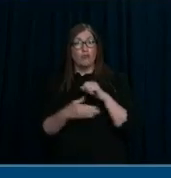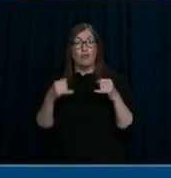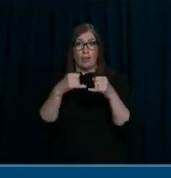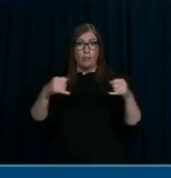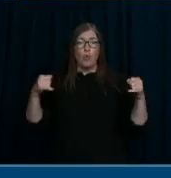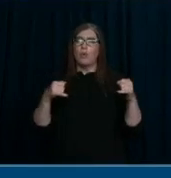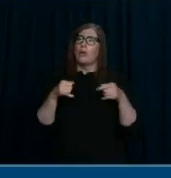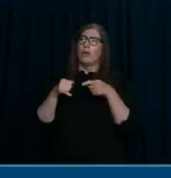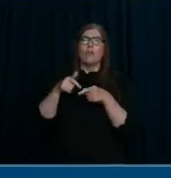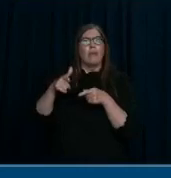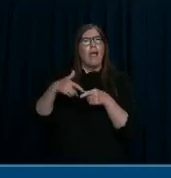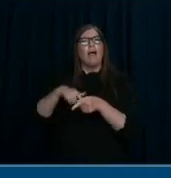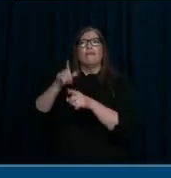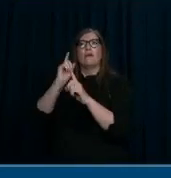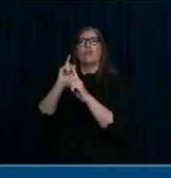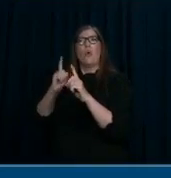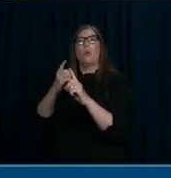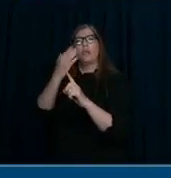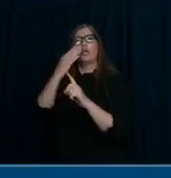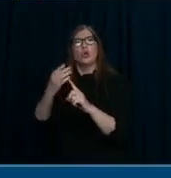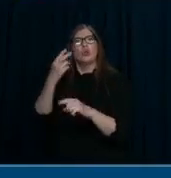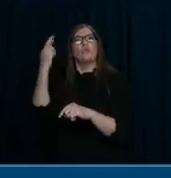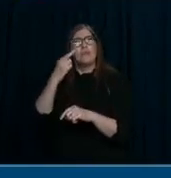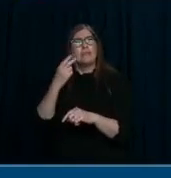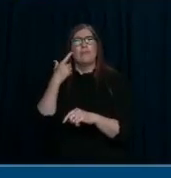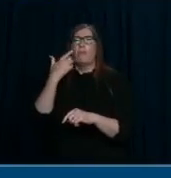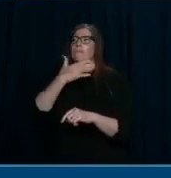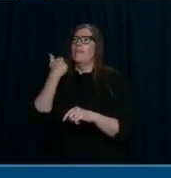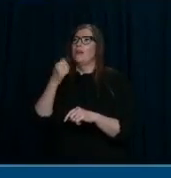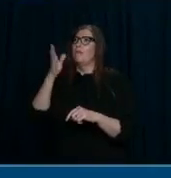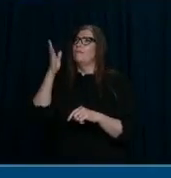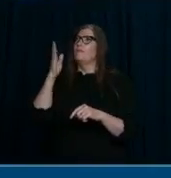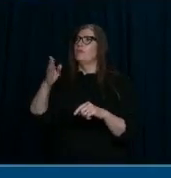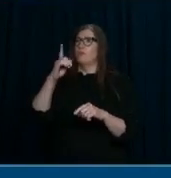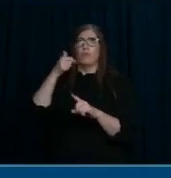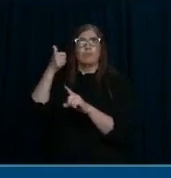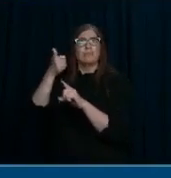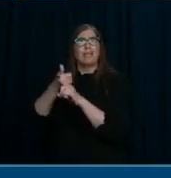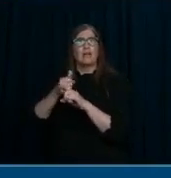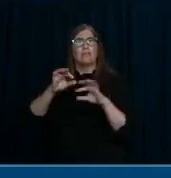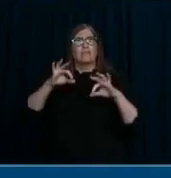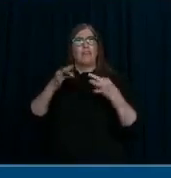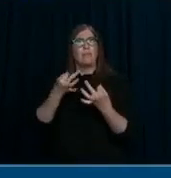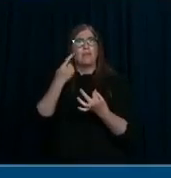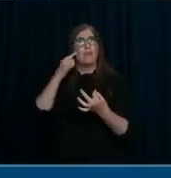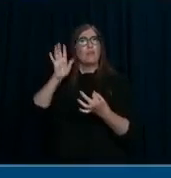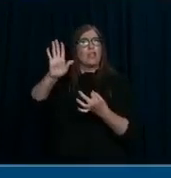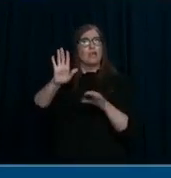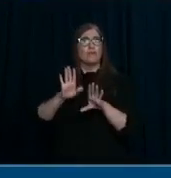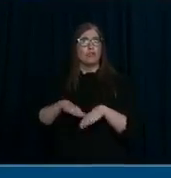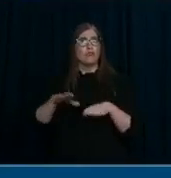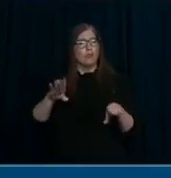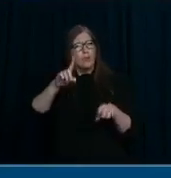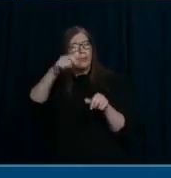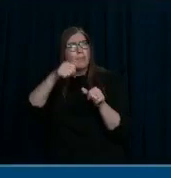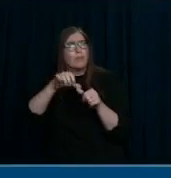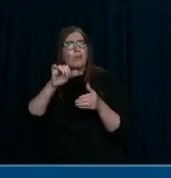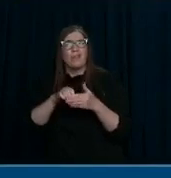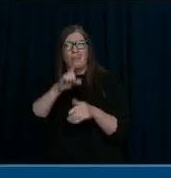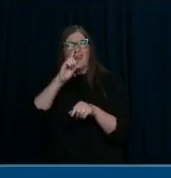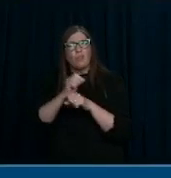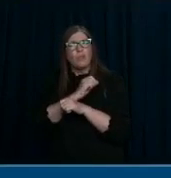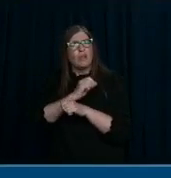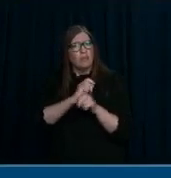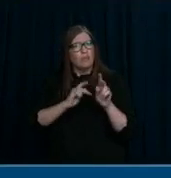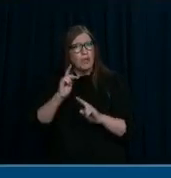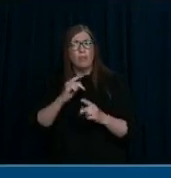intentions. They want to cross for a better future for themselves, for their family, for their children, and we need to keep that in mind. These are real